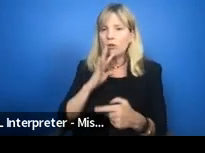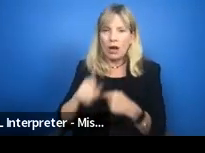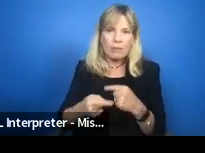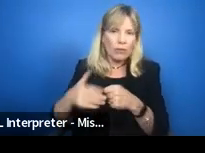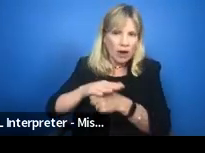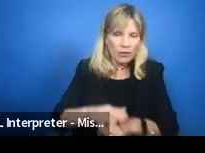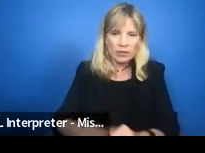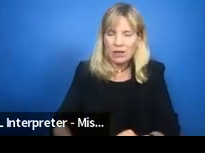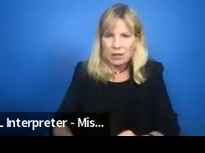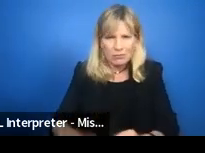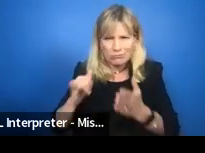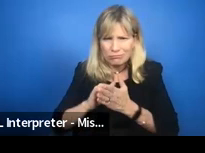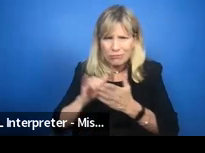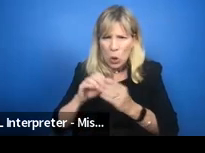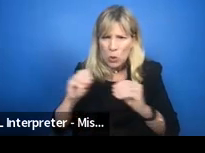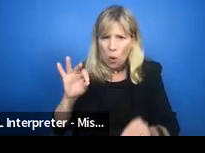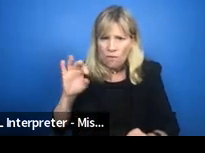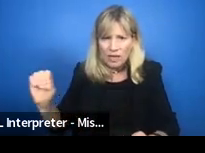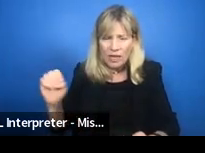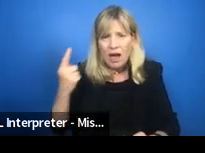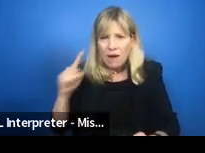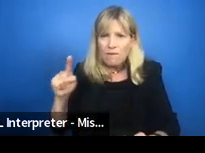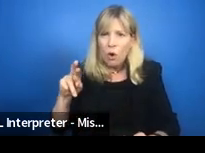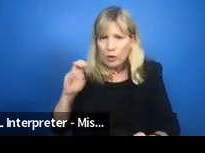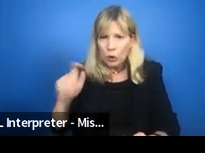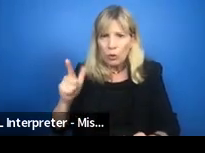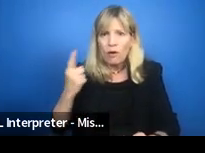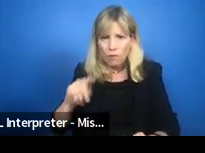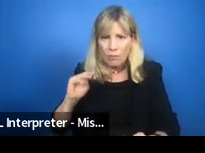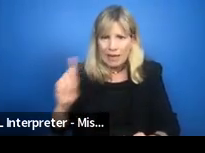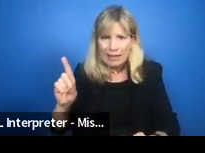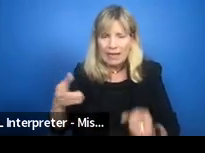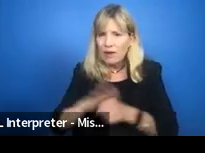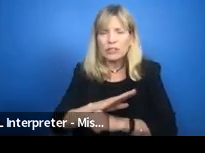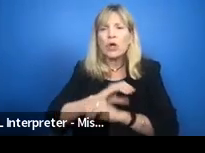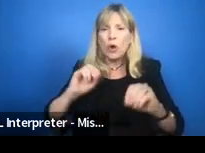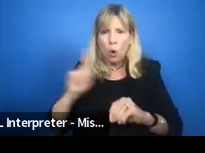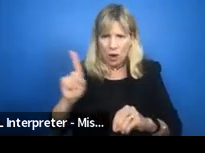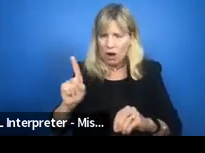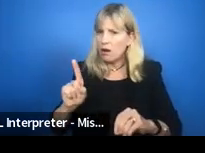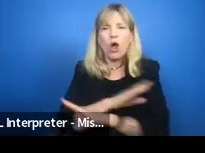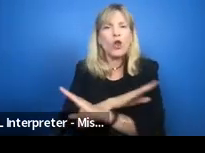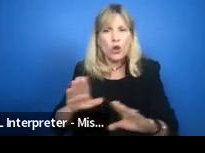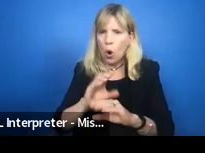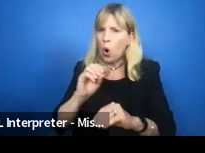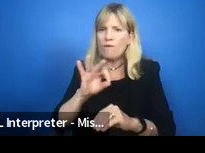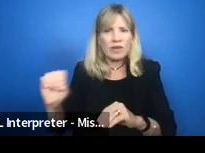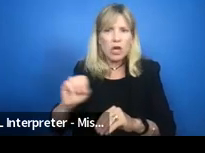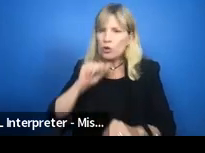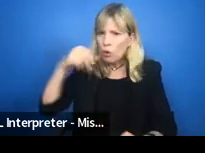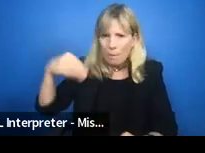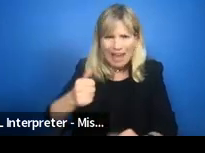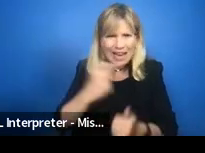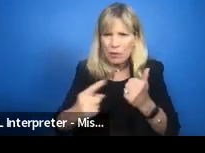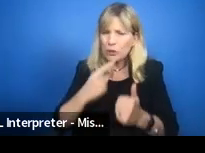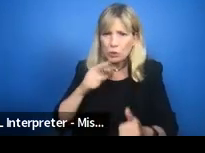There is no fee associated with renewing your Medicaid coverage anywhere Full stop. There's no fee. You shouldn't be paying anyone to